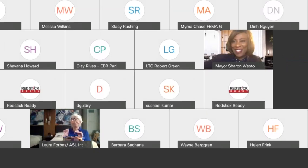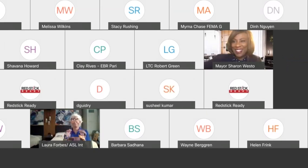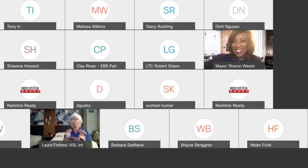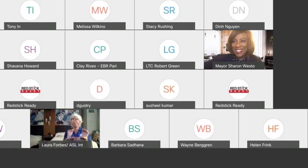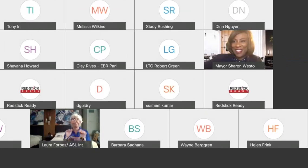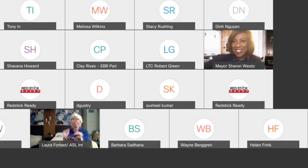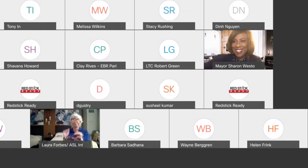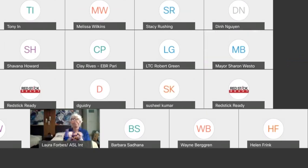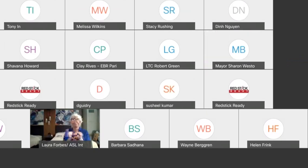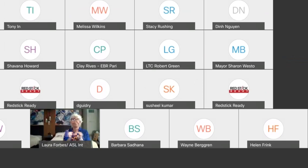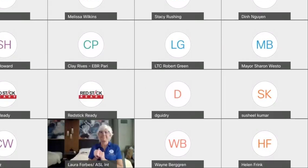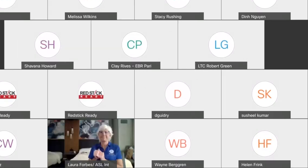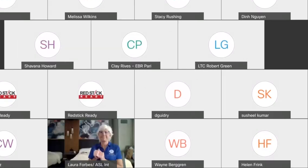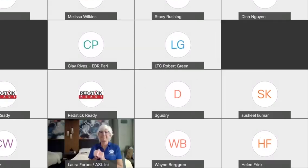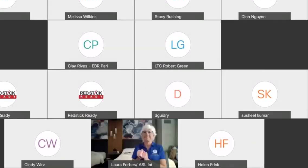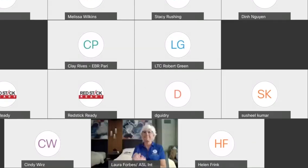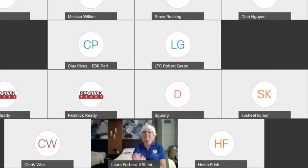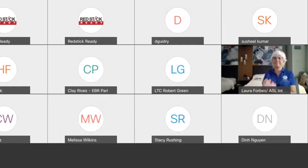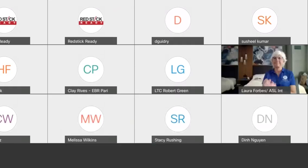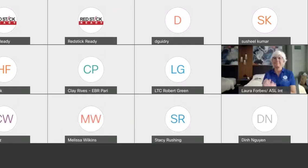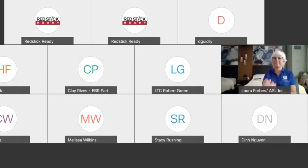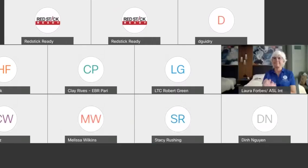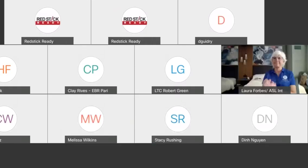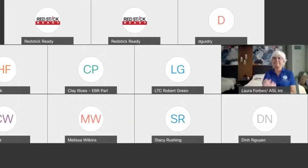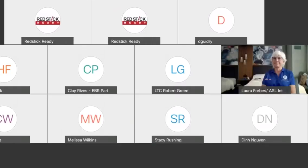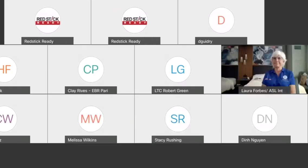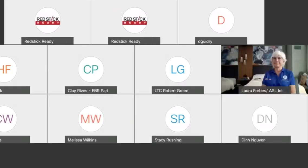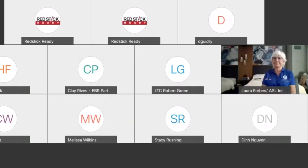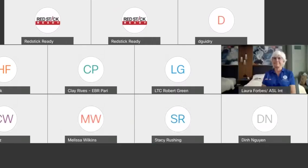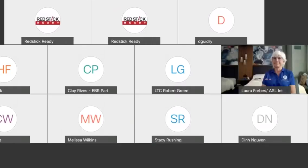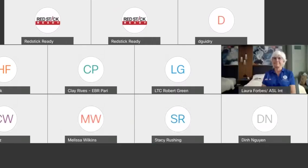Thank you, Mayor.